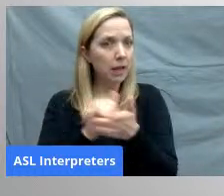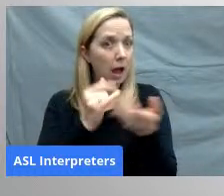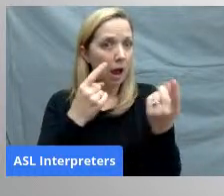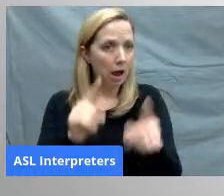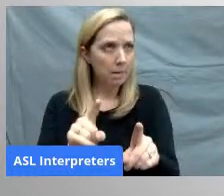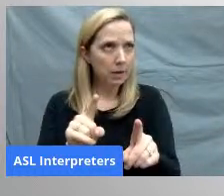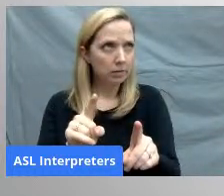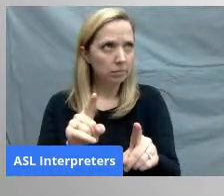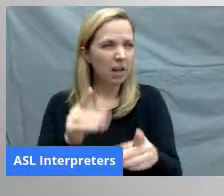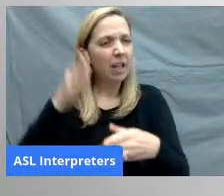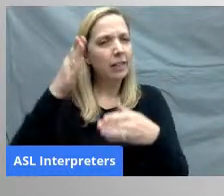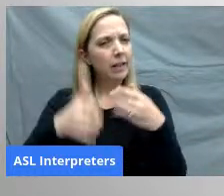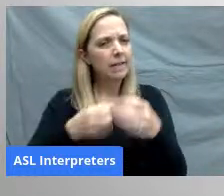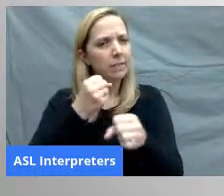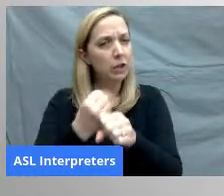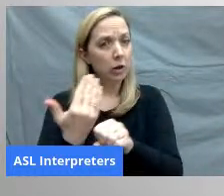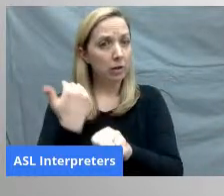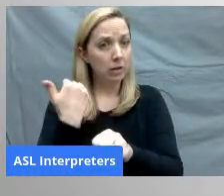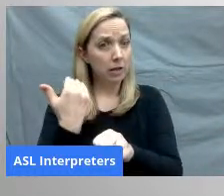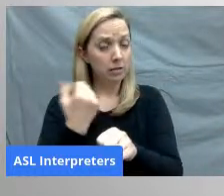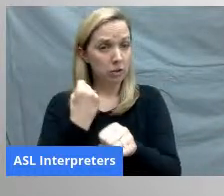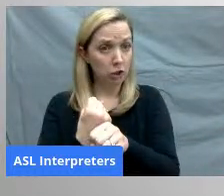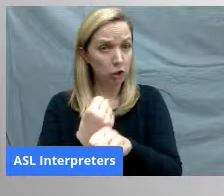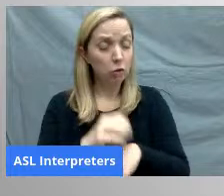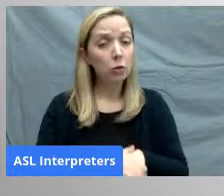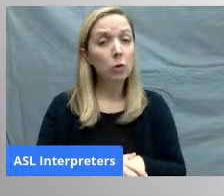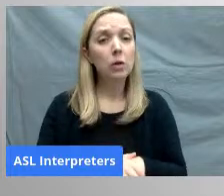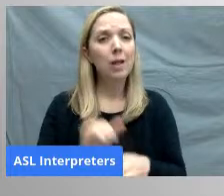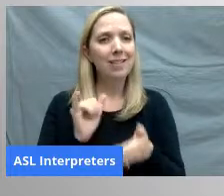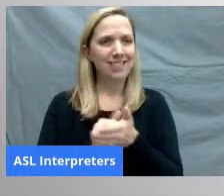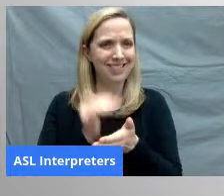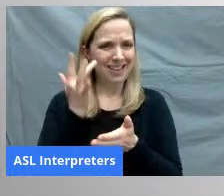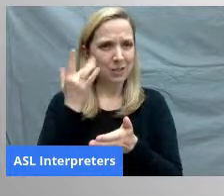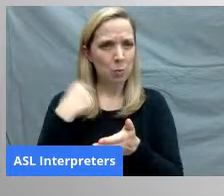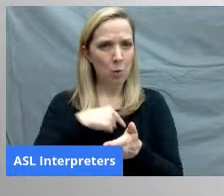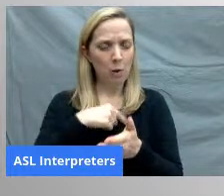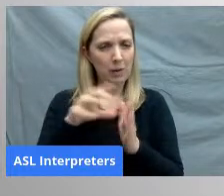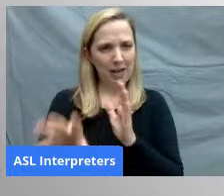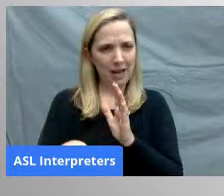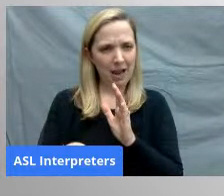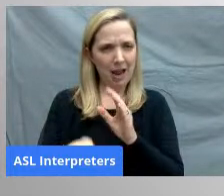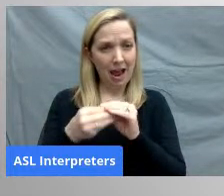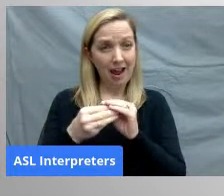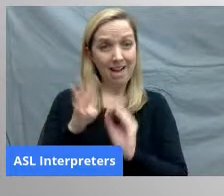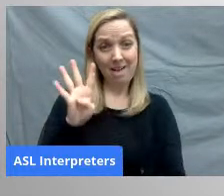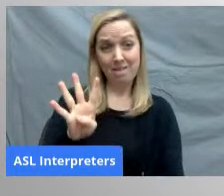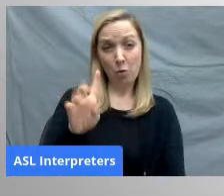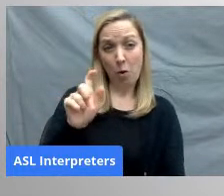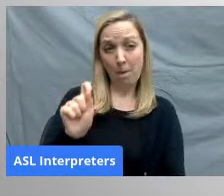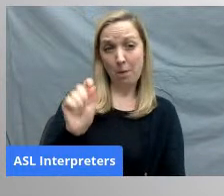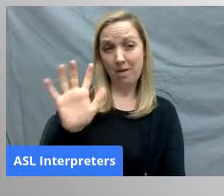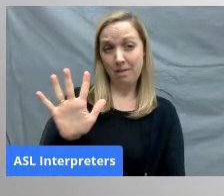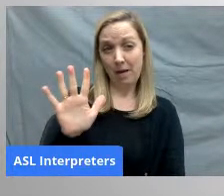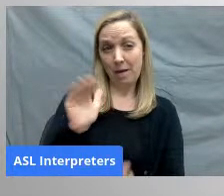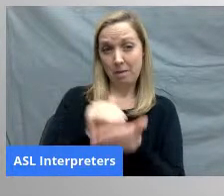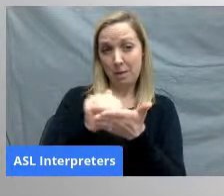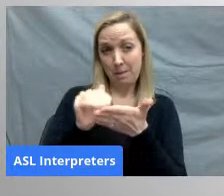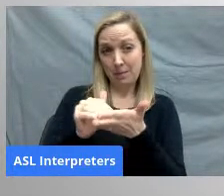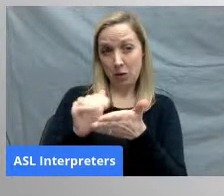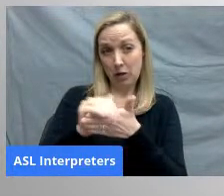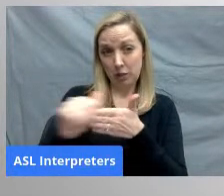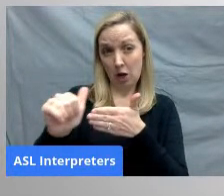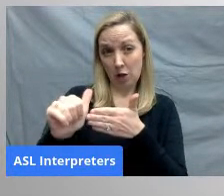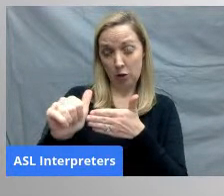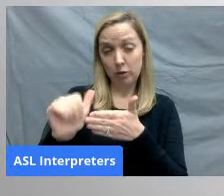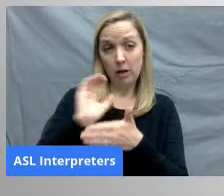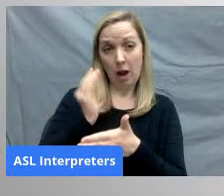up. And that's why we were able to add about $4.5 million to our bank